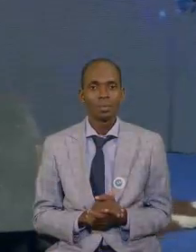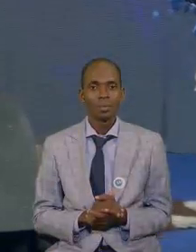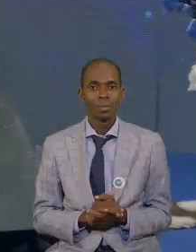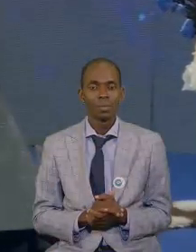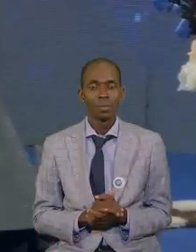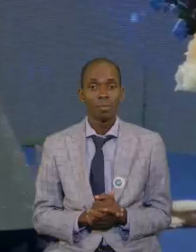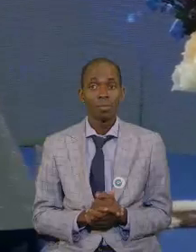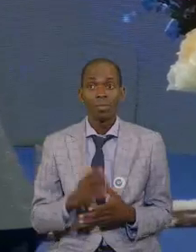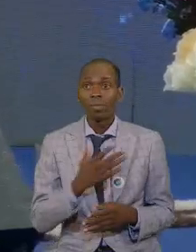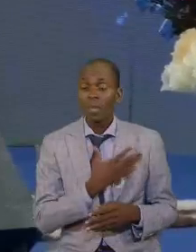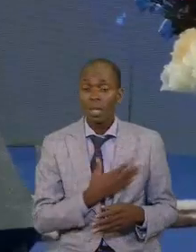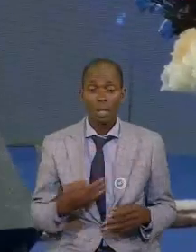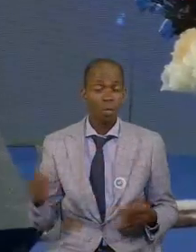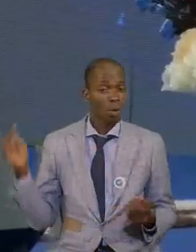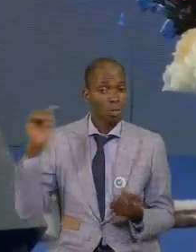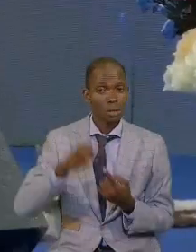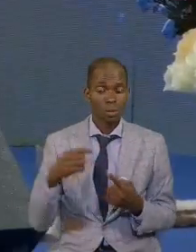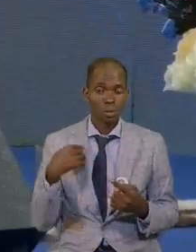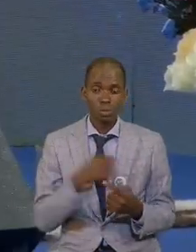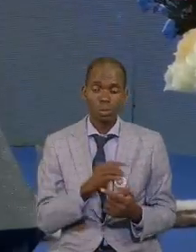And as you reconcile with God through him,